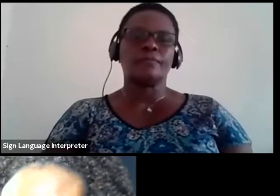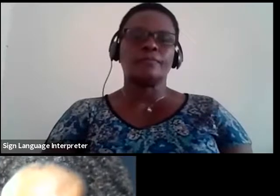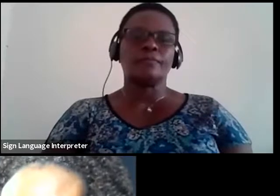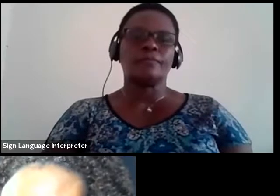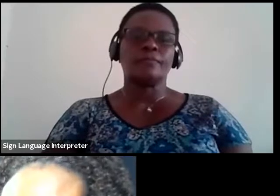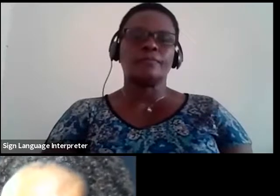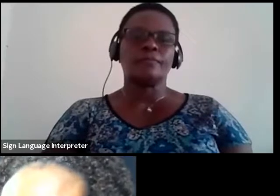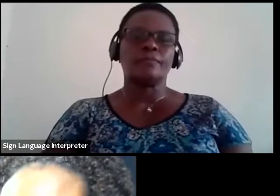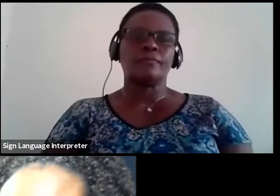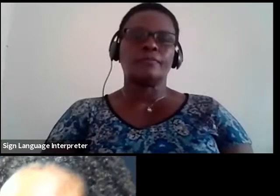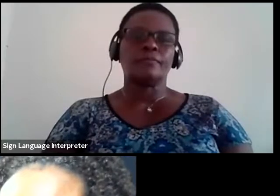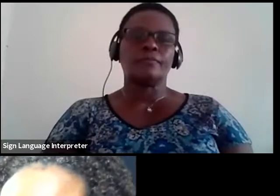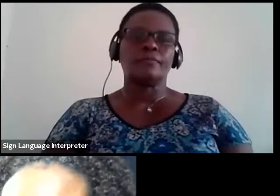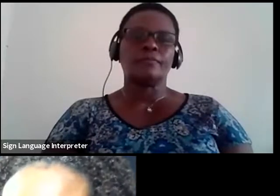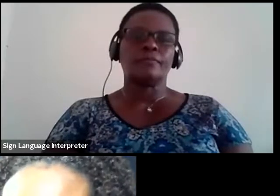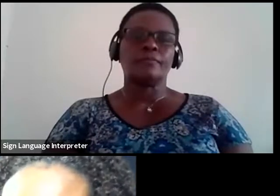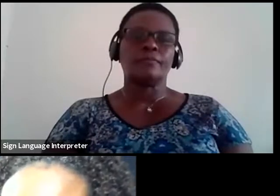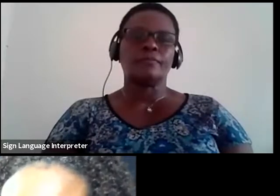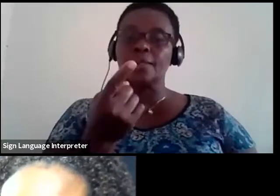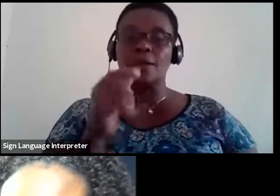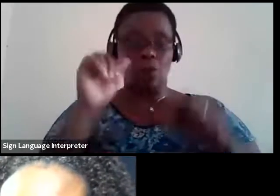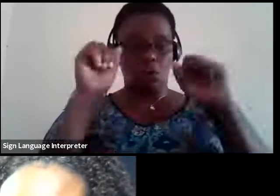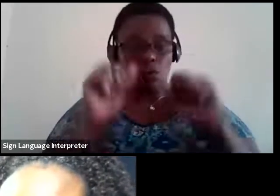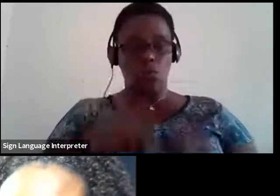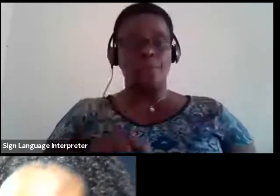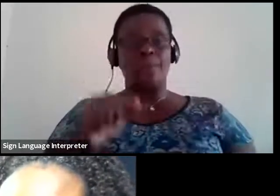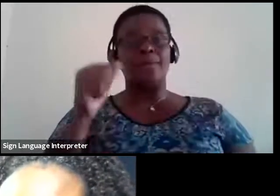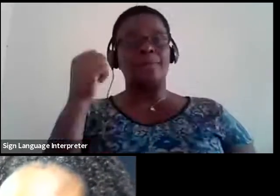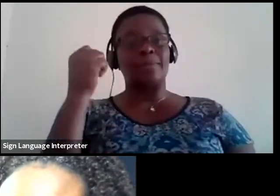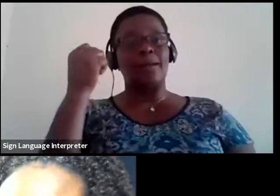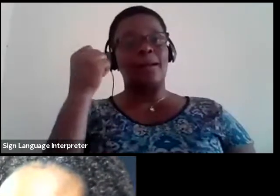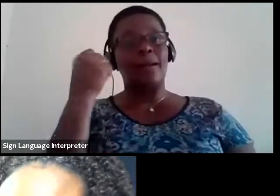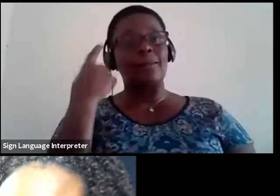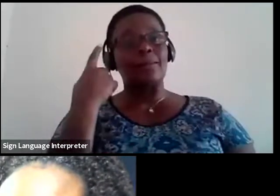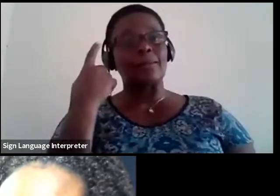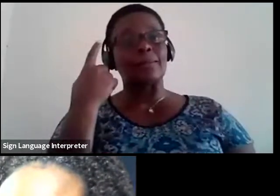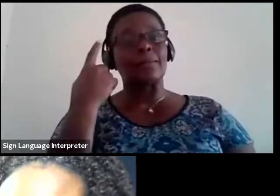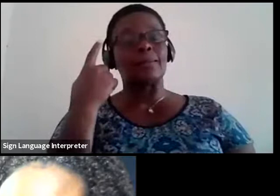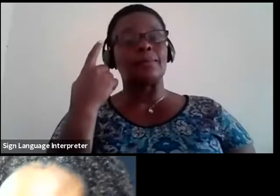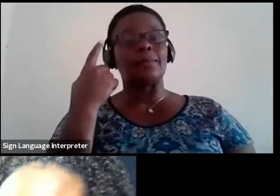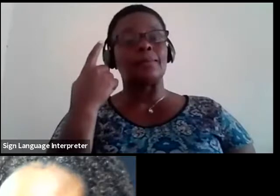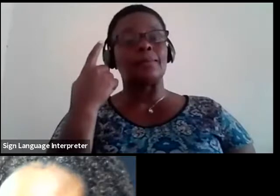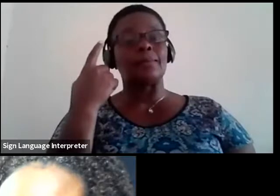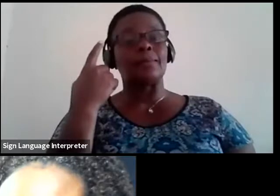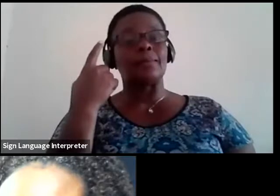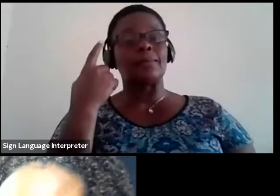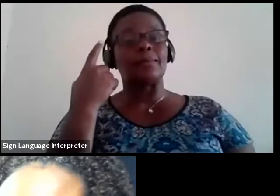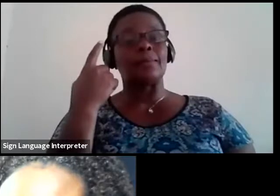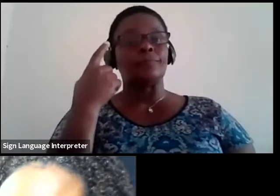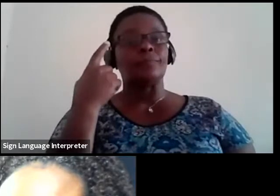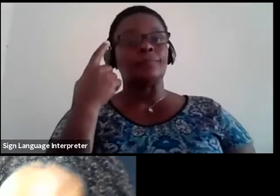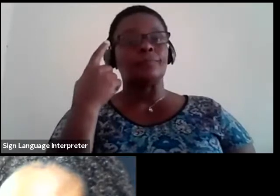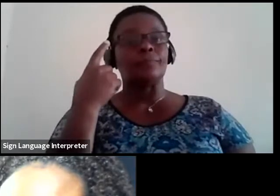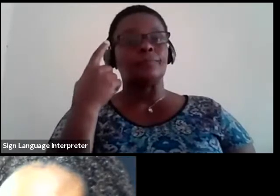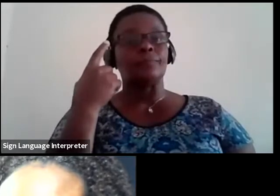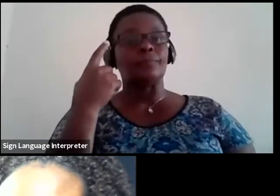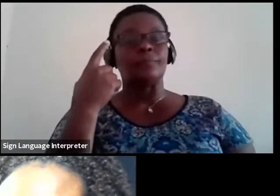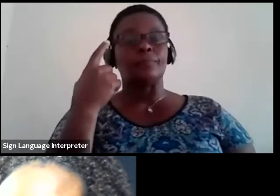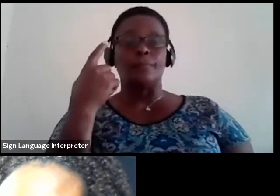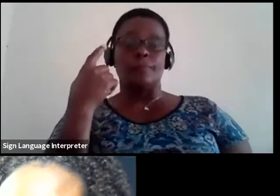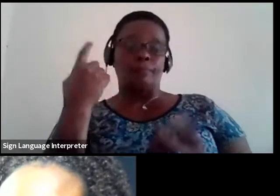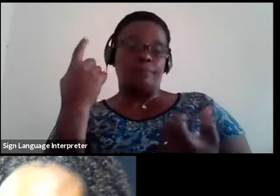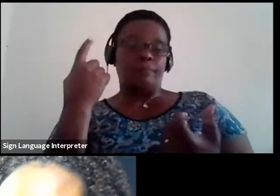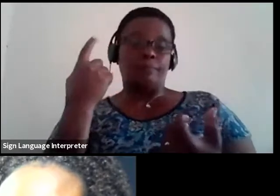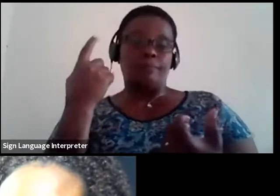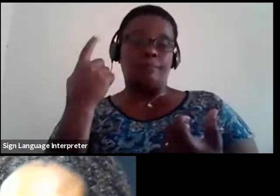business. Their main concern is money. They didn't make that so that you can share information. They made it so that they can get money. It's the same way